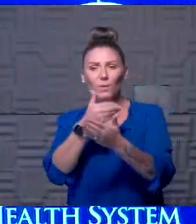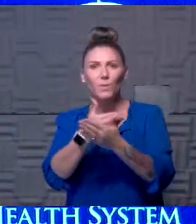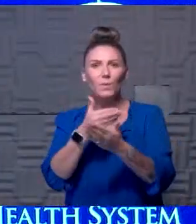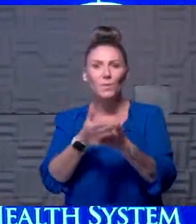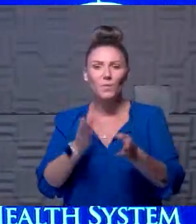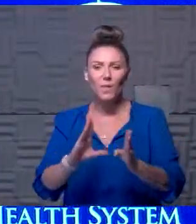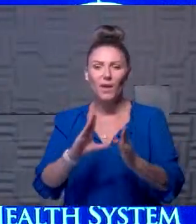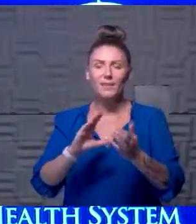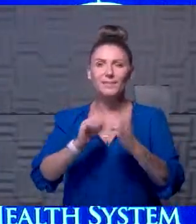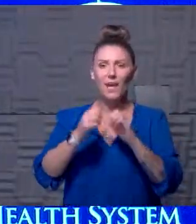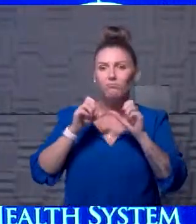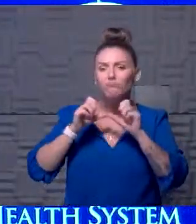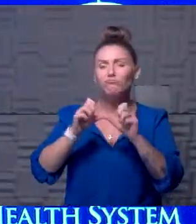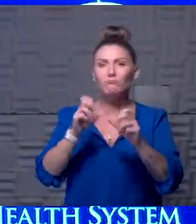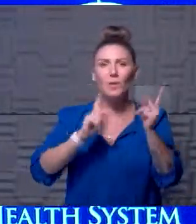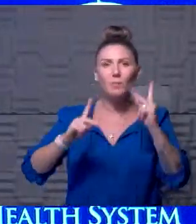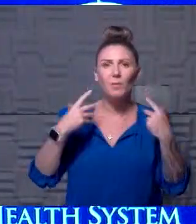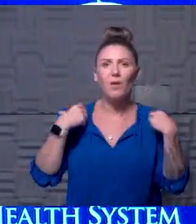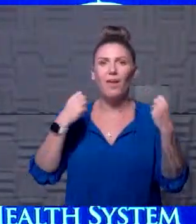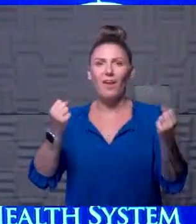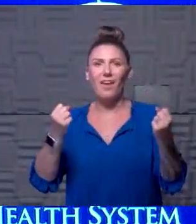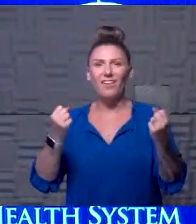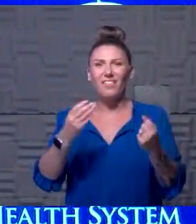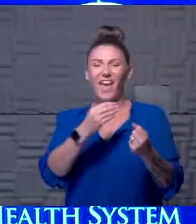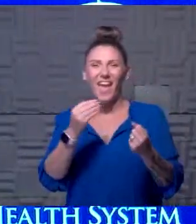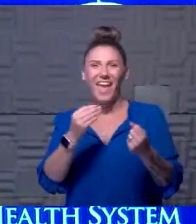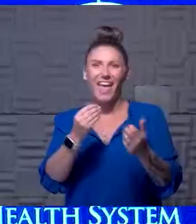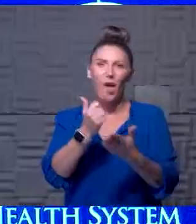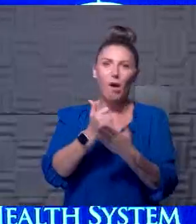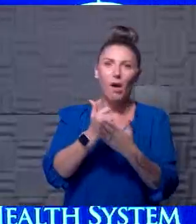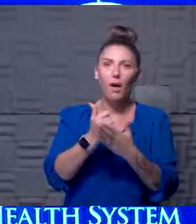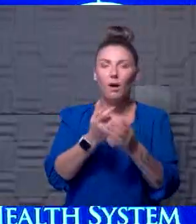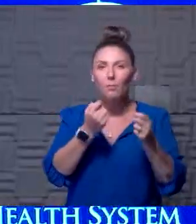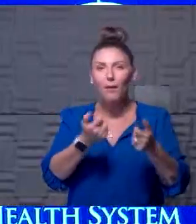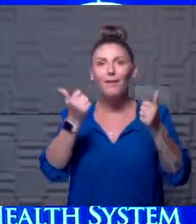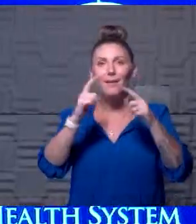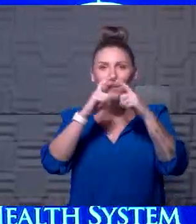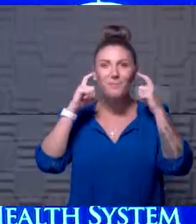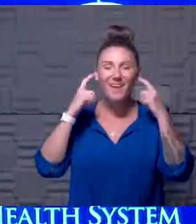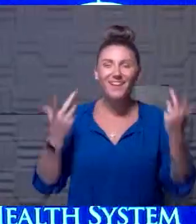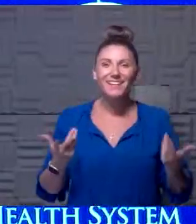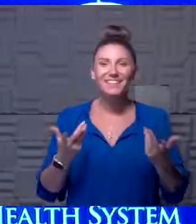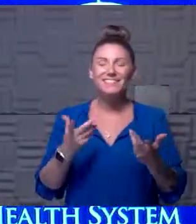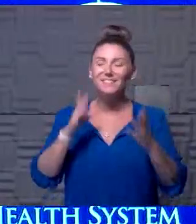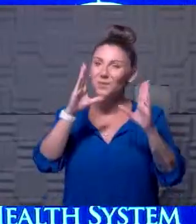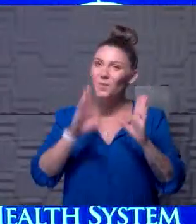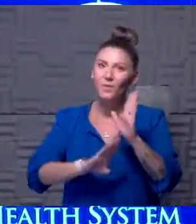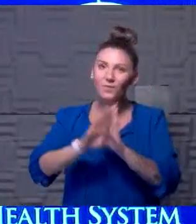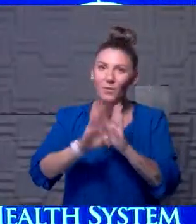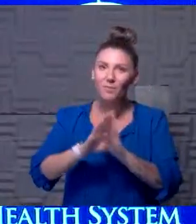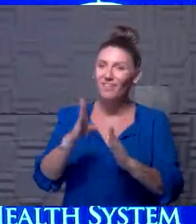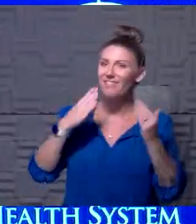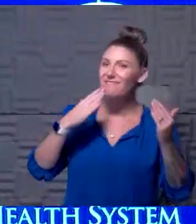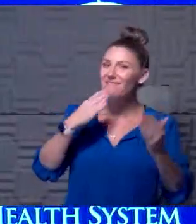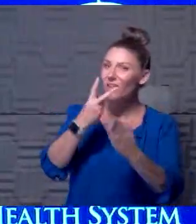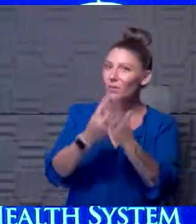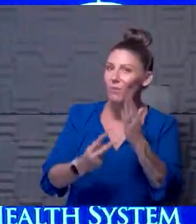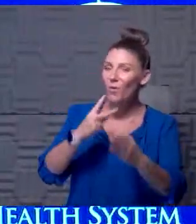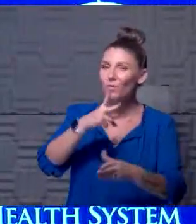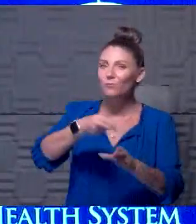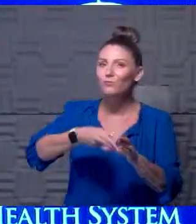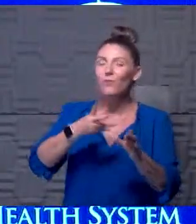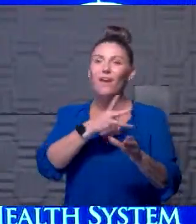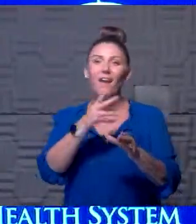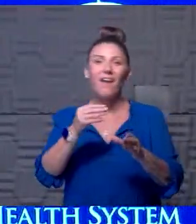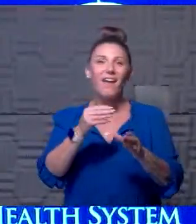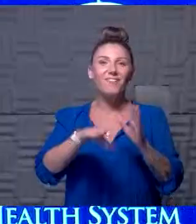people healthy and to help us get rid of masks. Yep. So that is a great development. We thank you both for being here and helping us find hope in